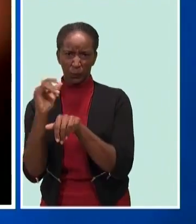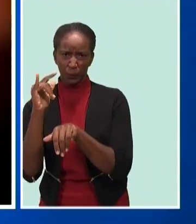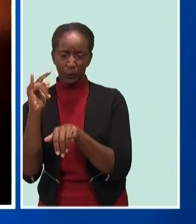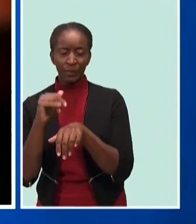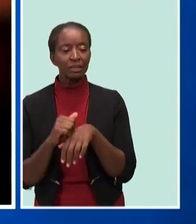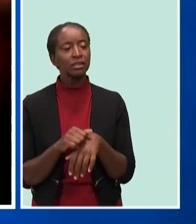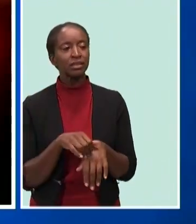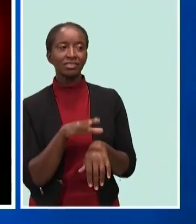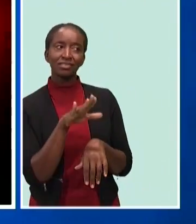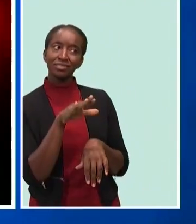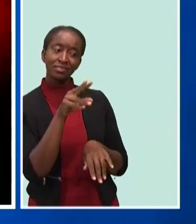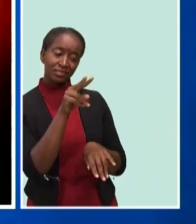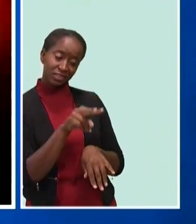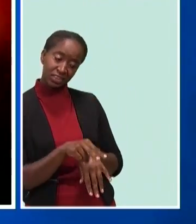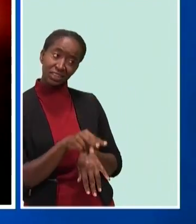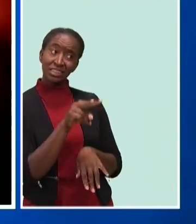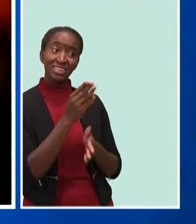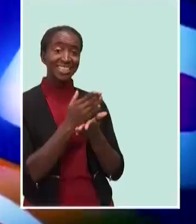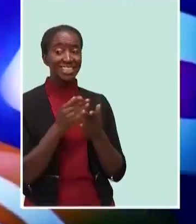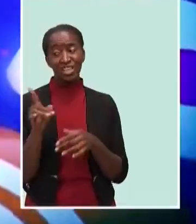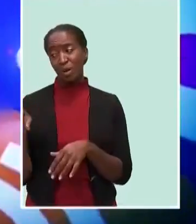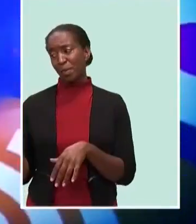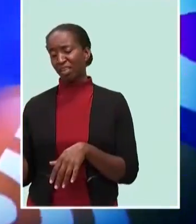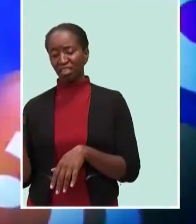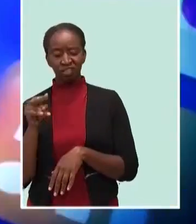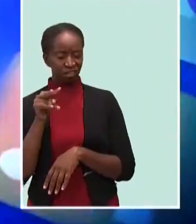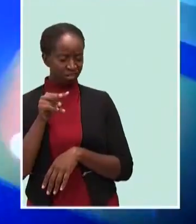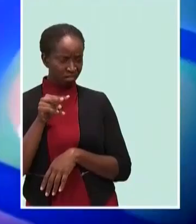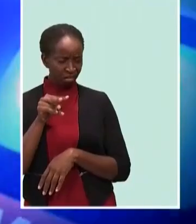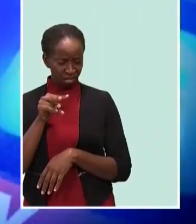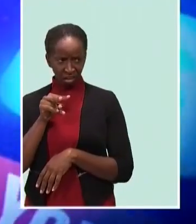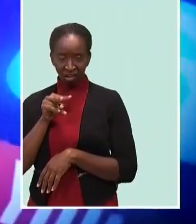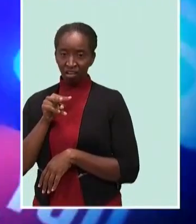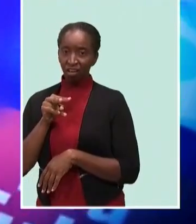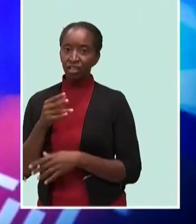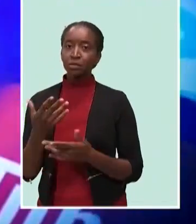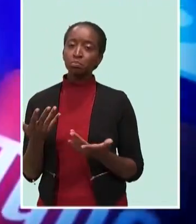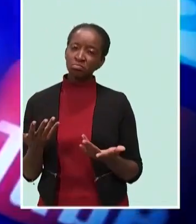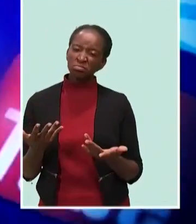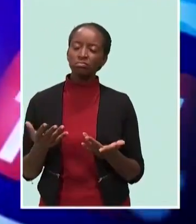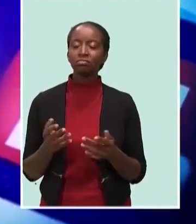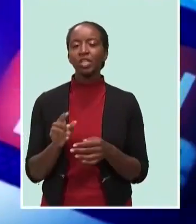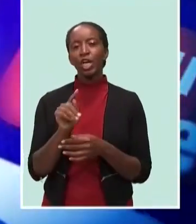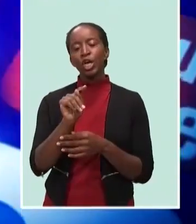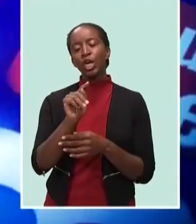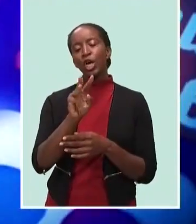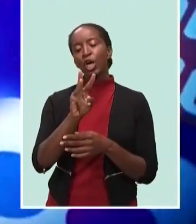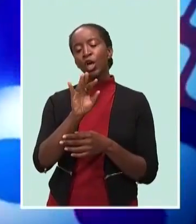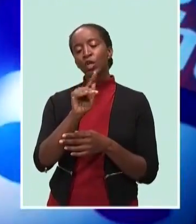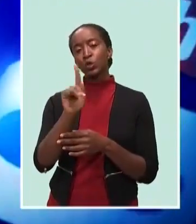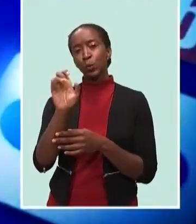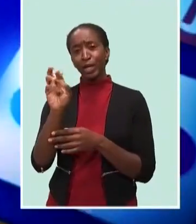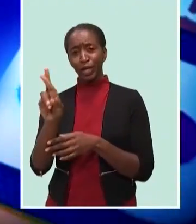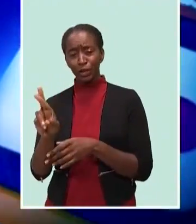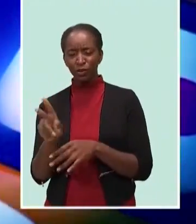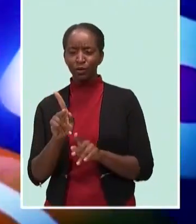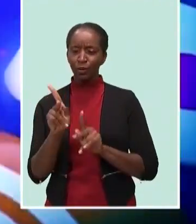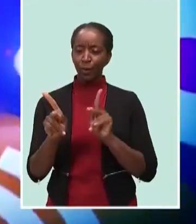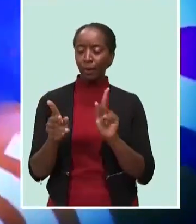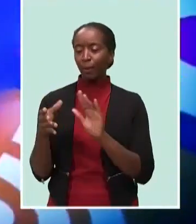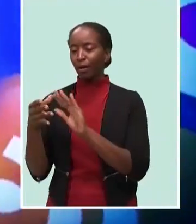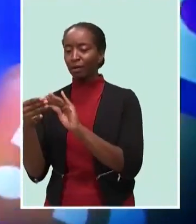causing offense. People have been weighing in on Twitter, and it seems that opinions are divided on whether or not her dress